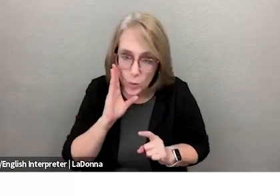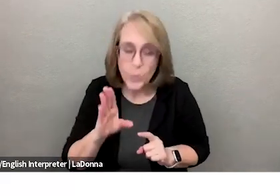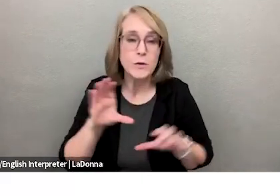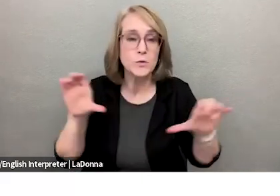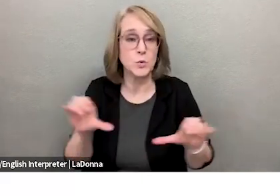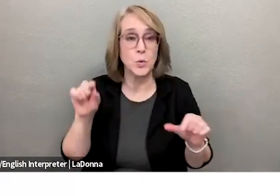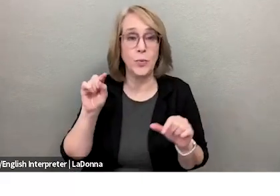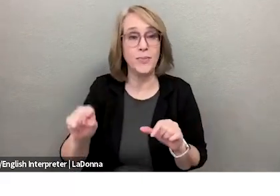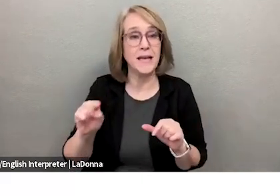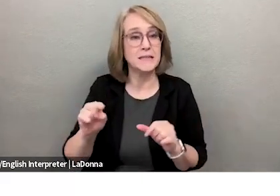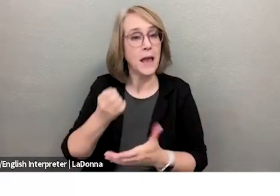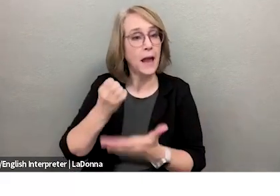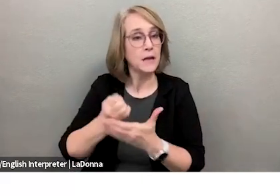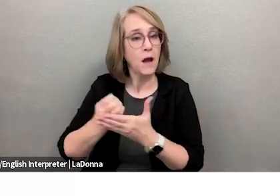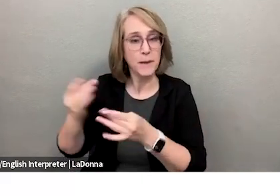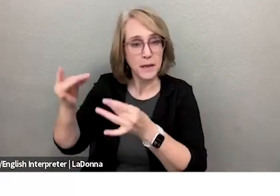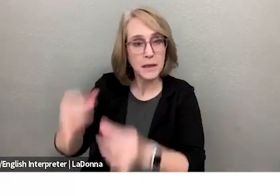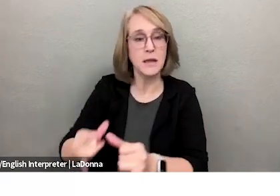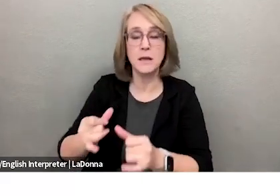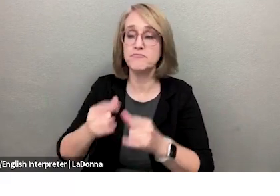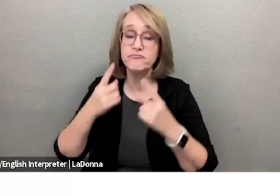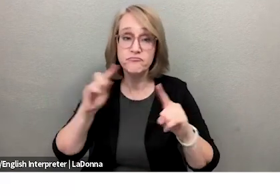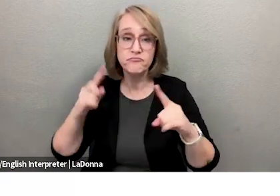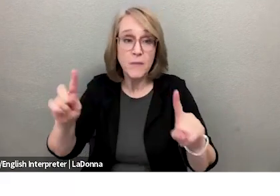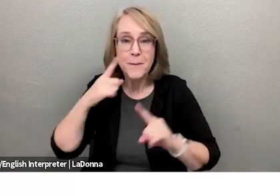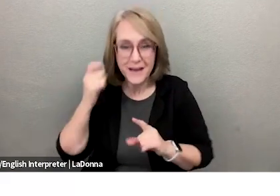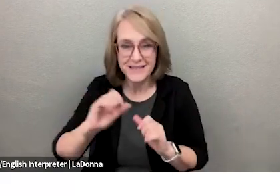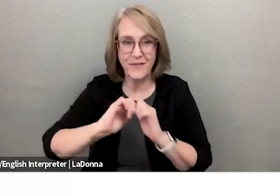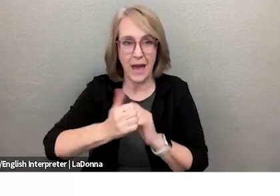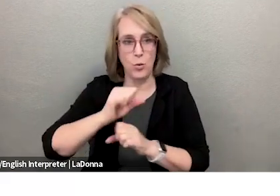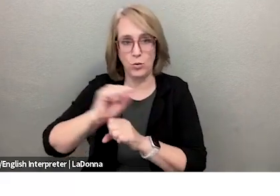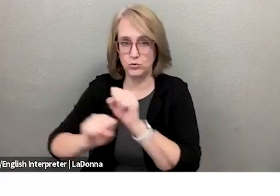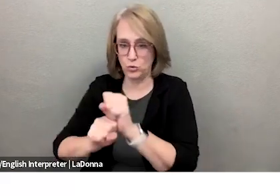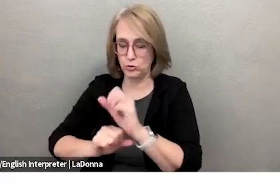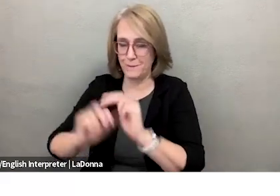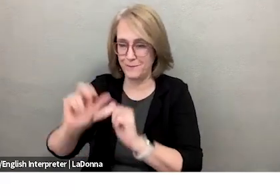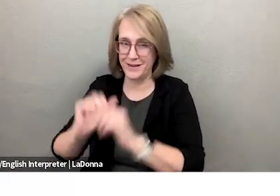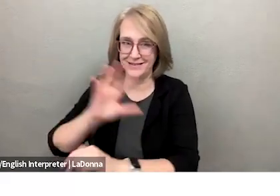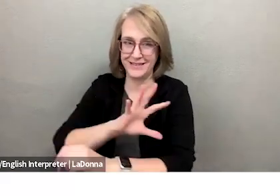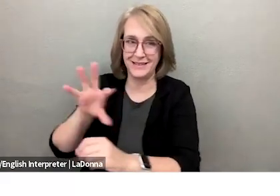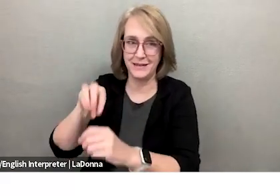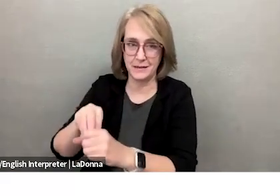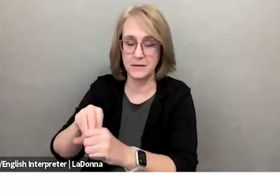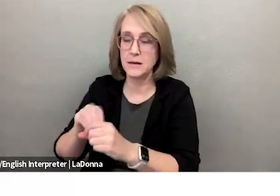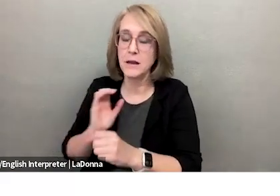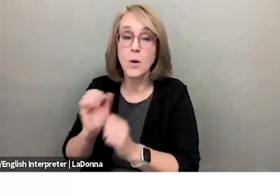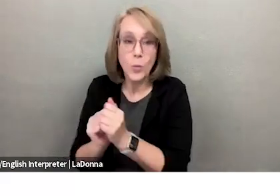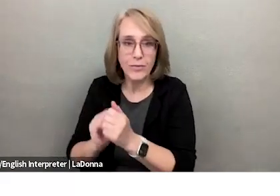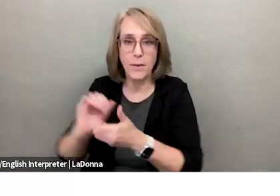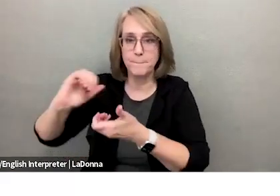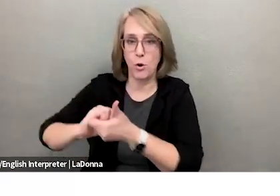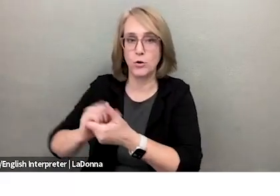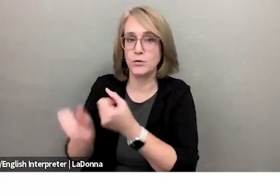economically efficient and with high quality because of how we've built the structure and our partners that we